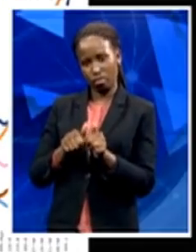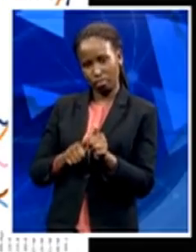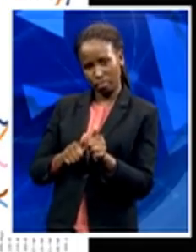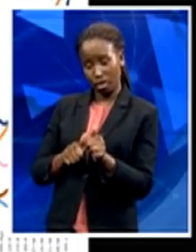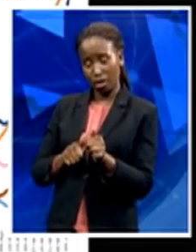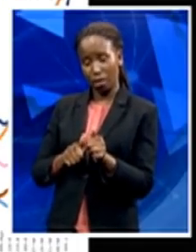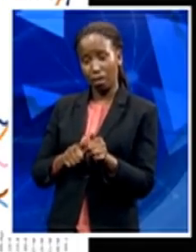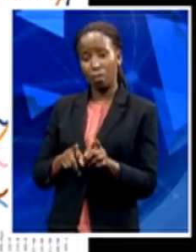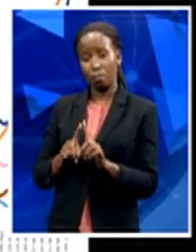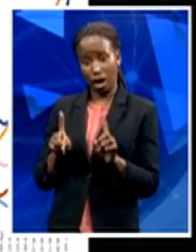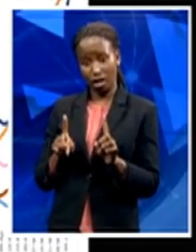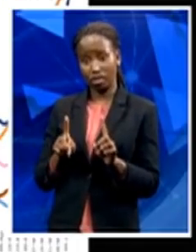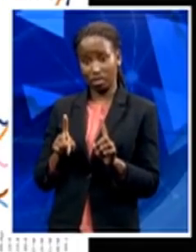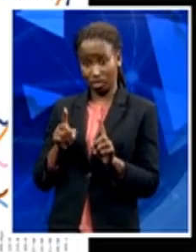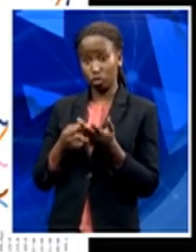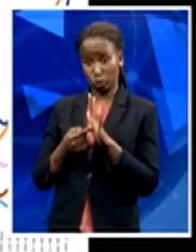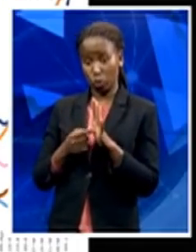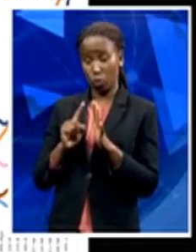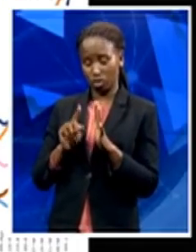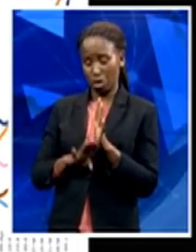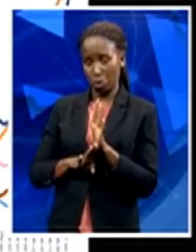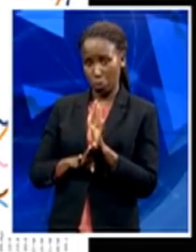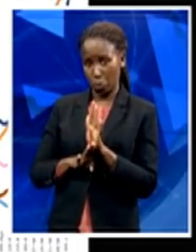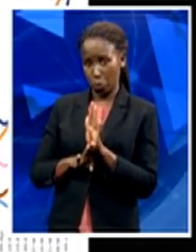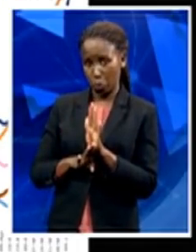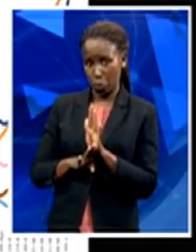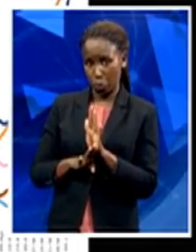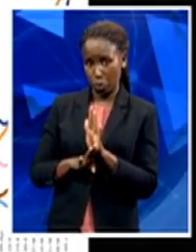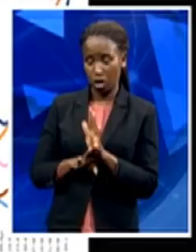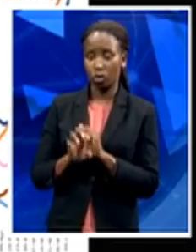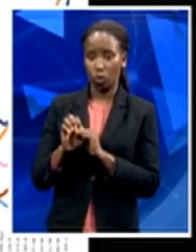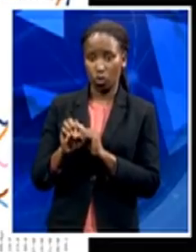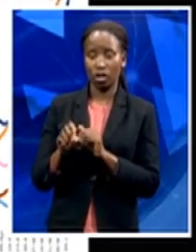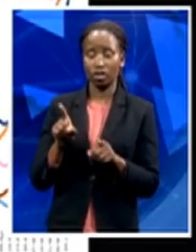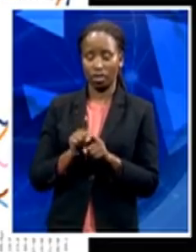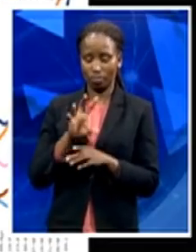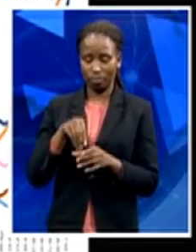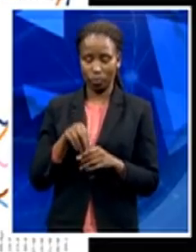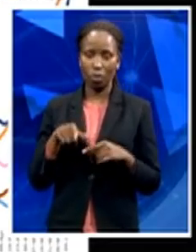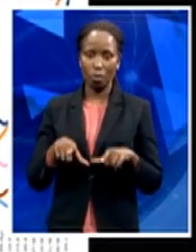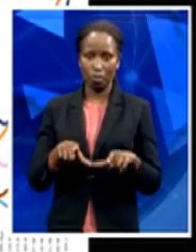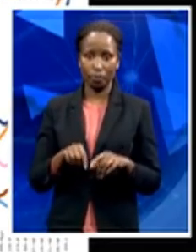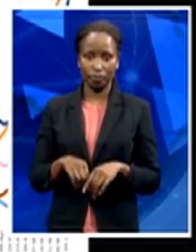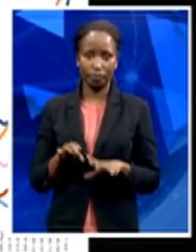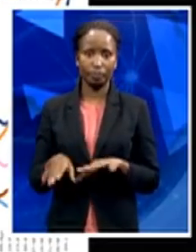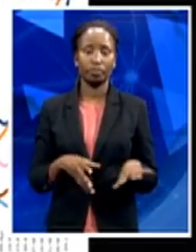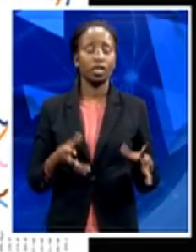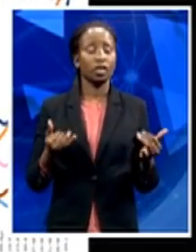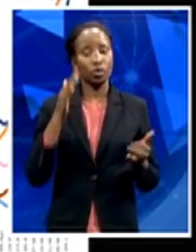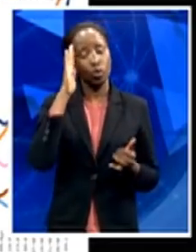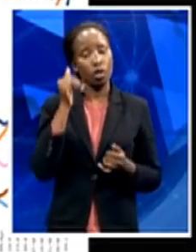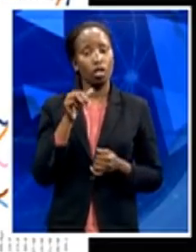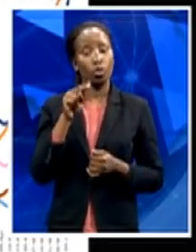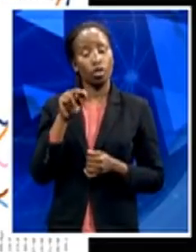inflection, including Limpopo. What we note also is that Northern Cape, even though it appears as if it's